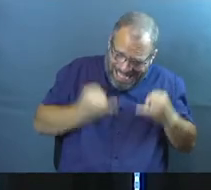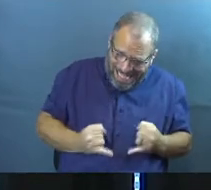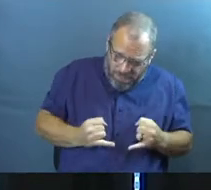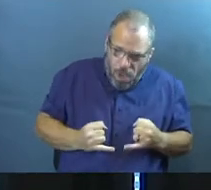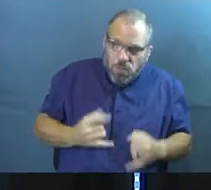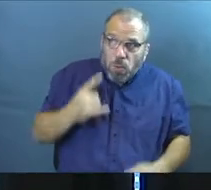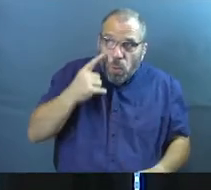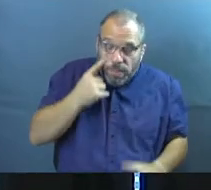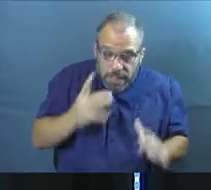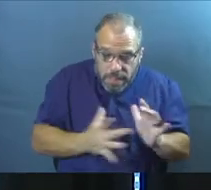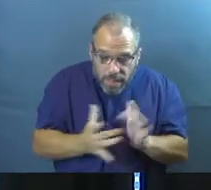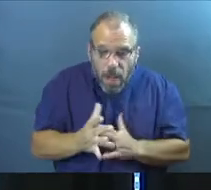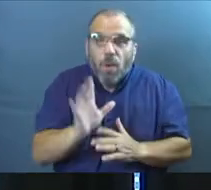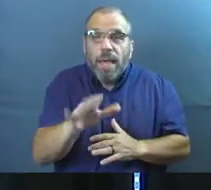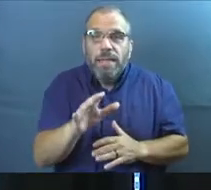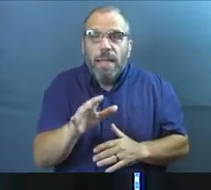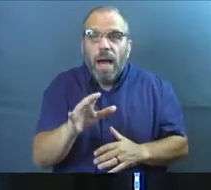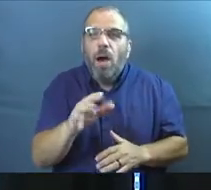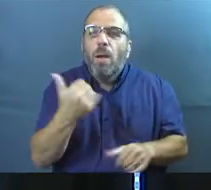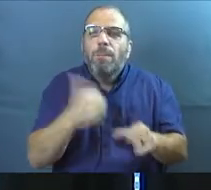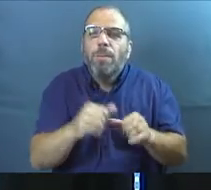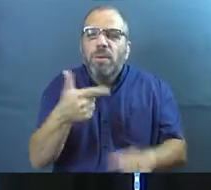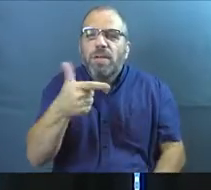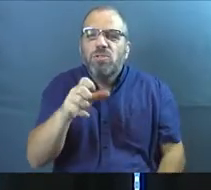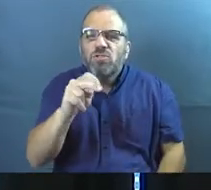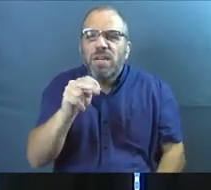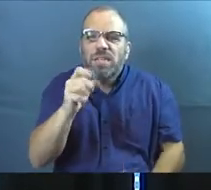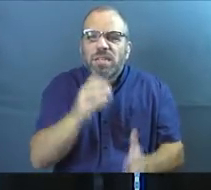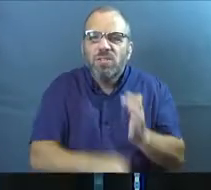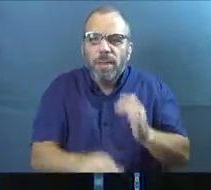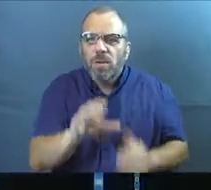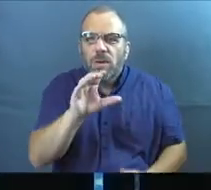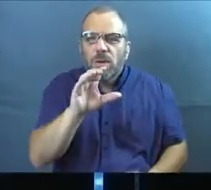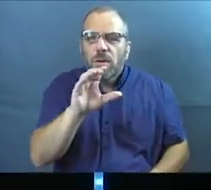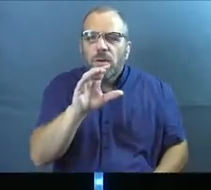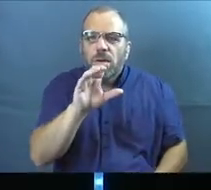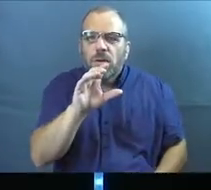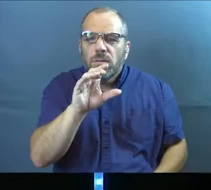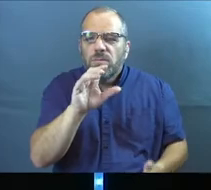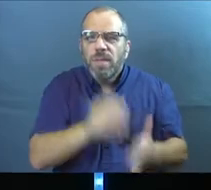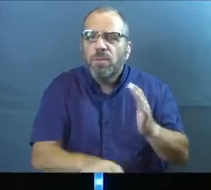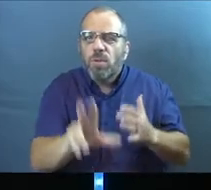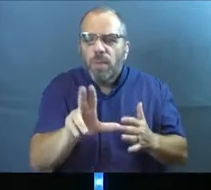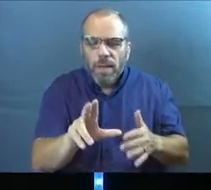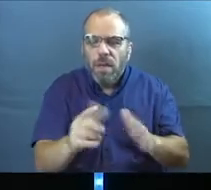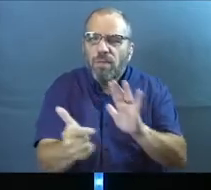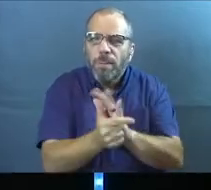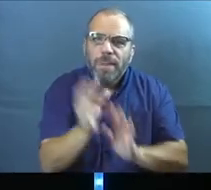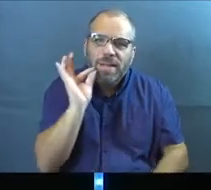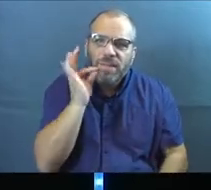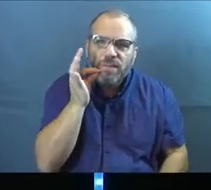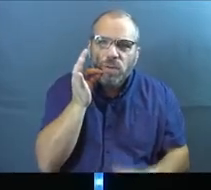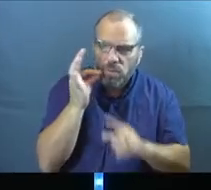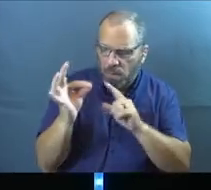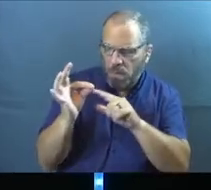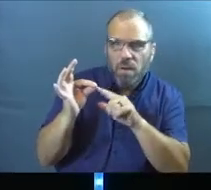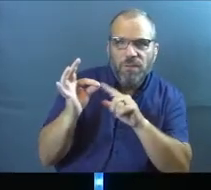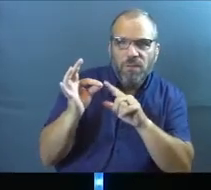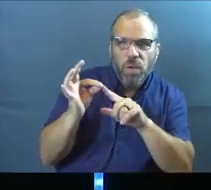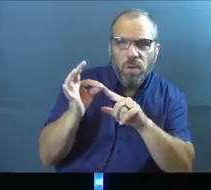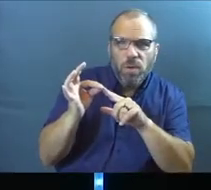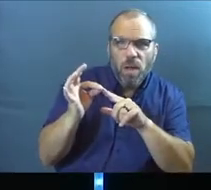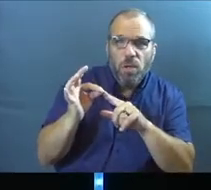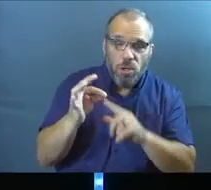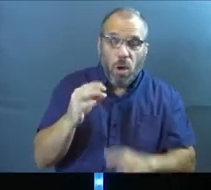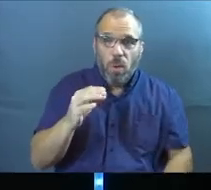let's see it in the Bible. Like, go back to Garden of Eden, and they ate the fruit, and they weren't supposed to eat the fruit. Do you know what the heartache of